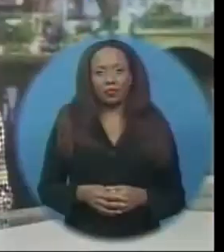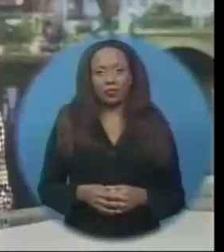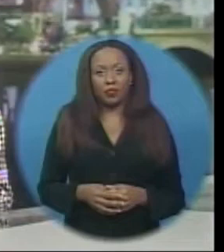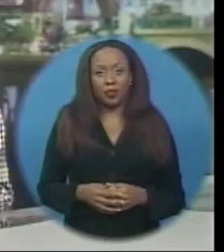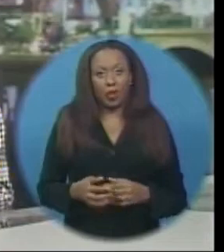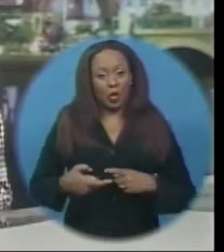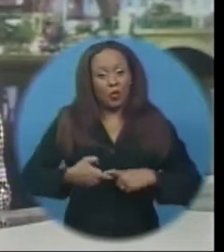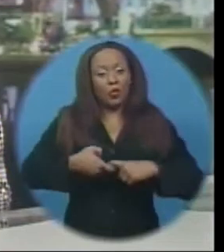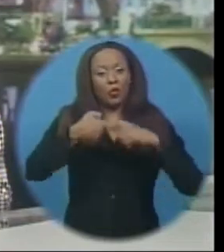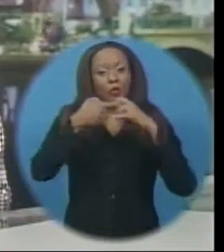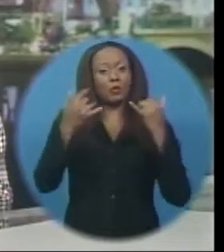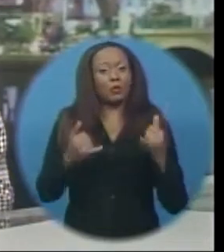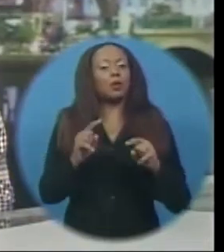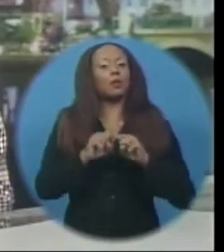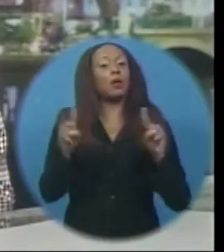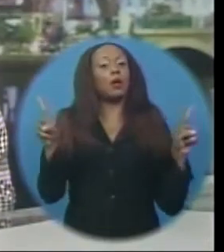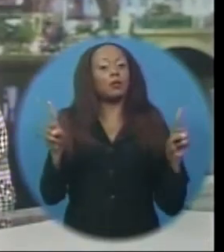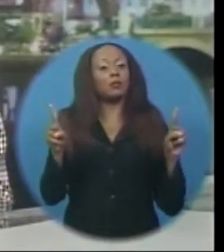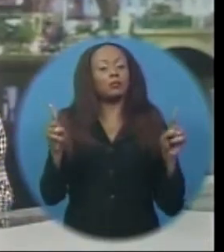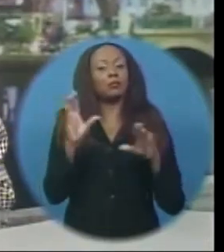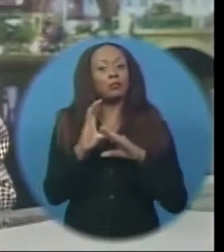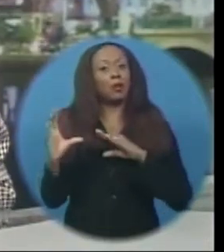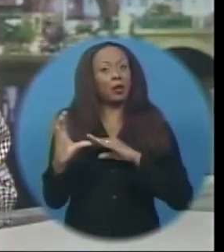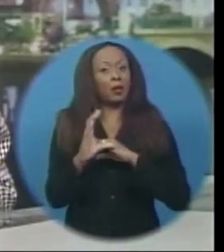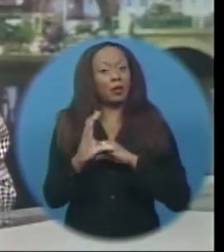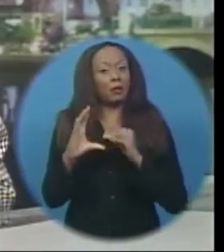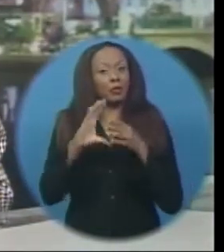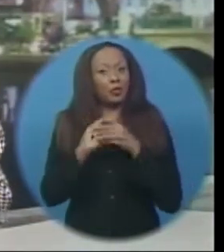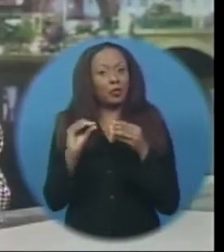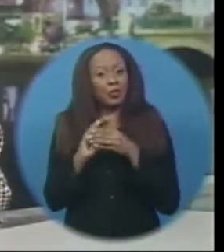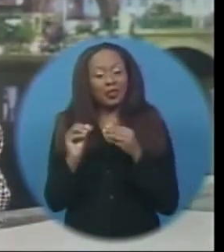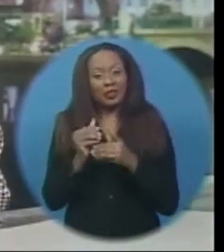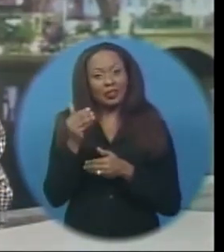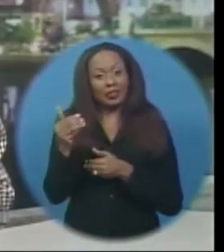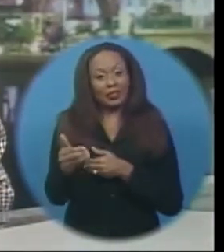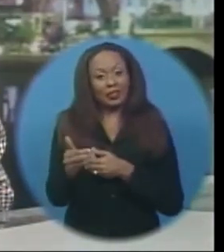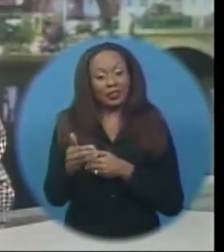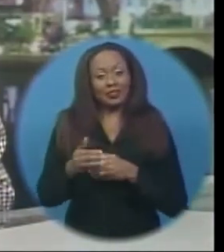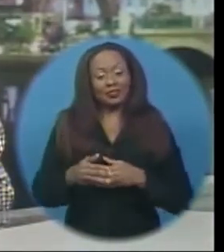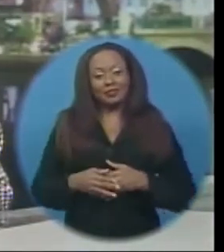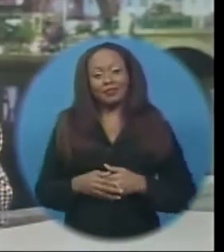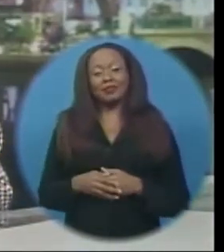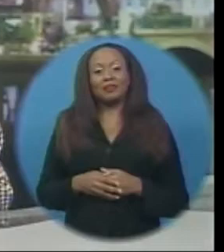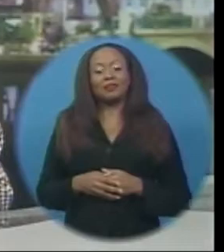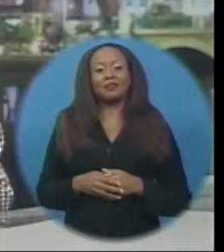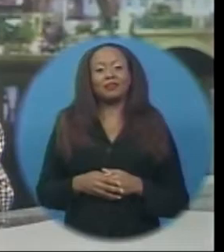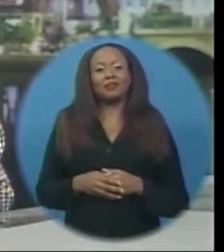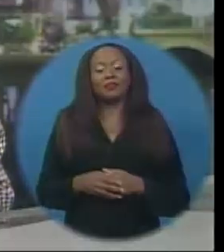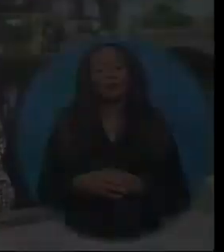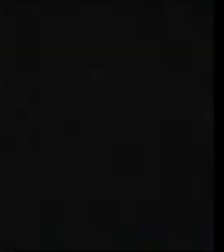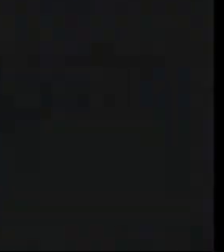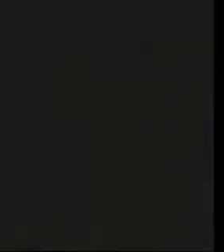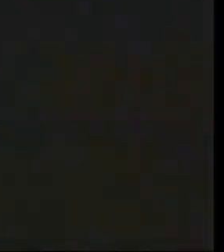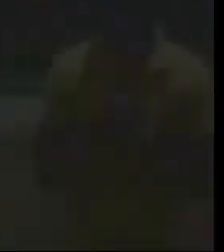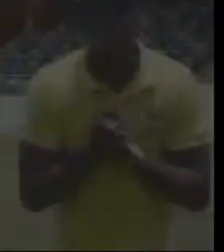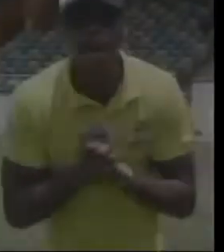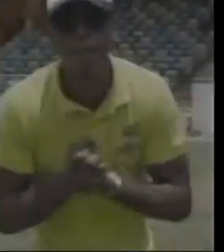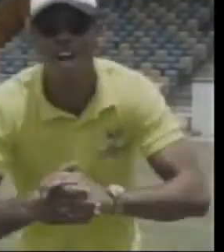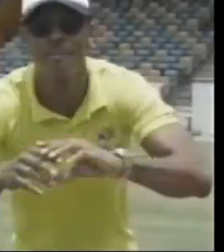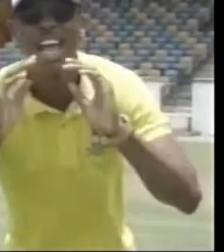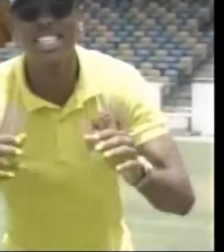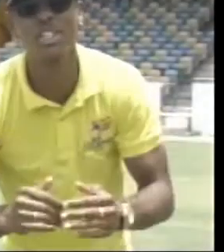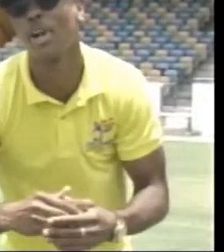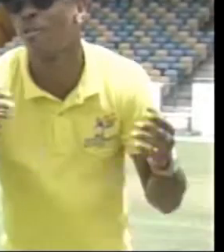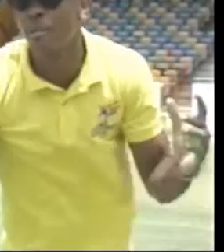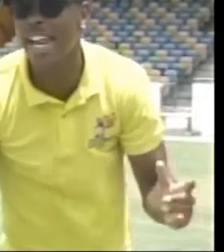News. Thanks, Shane. And after the break, we'll take a look at stories making headlines across the region. You can be a